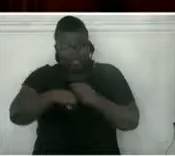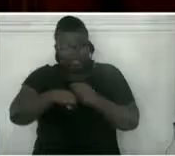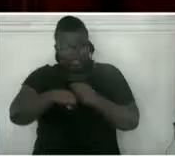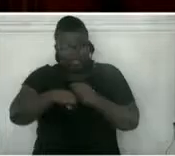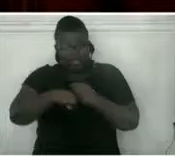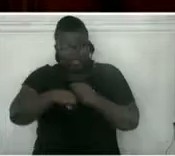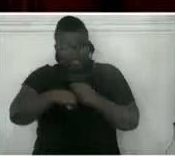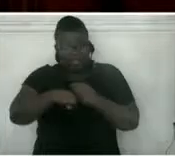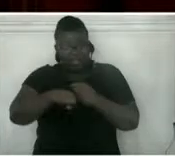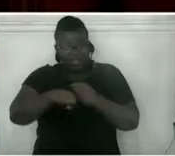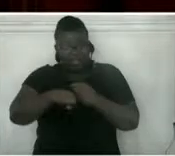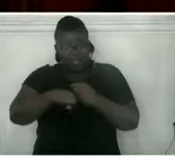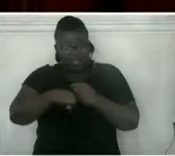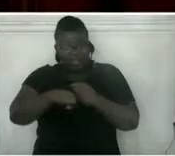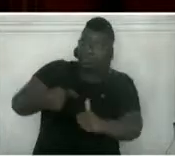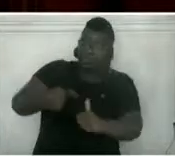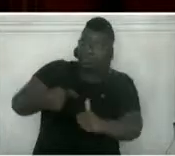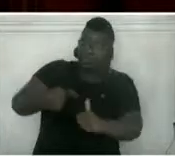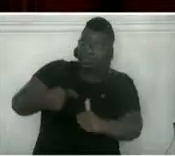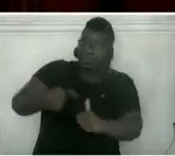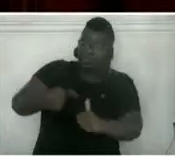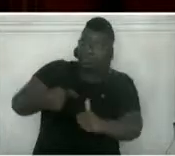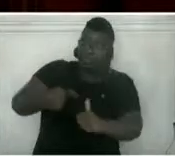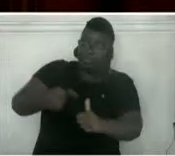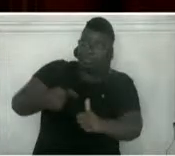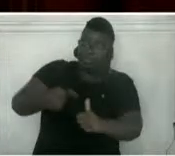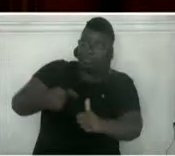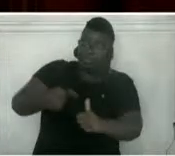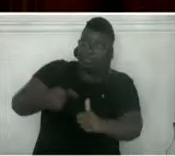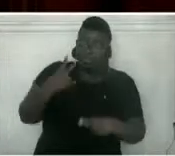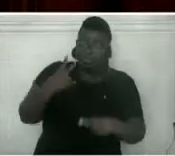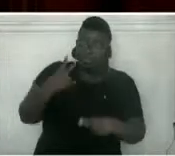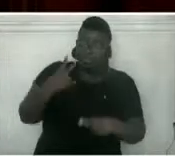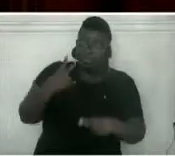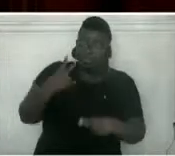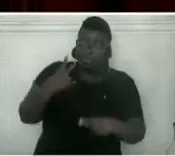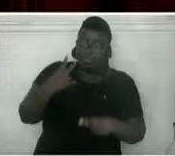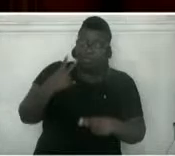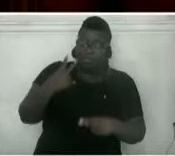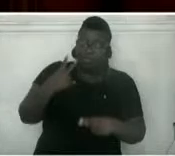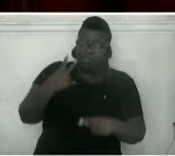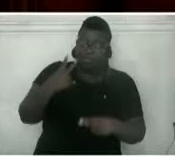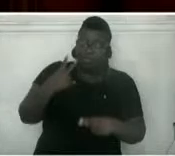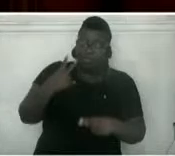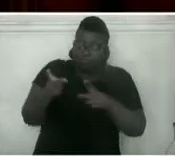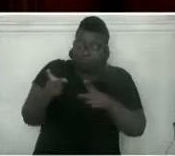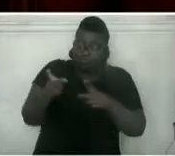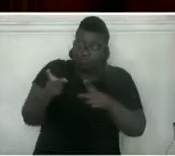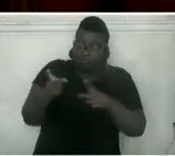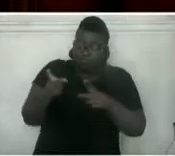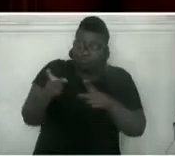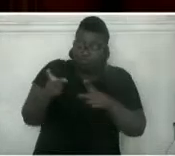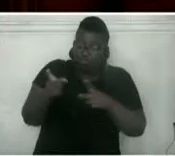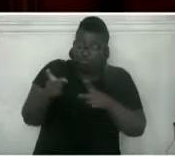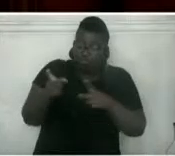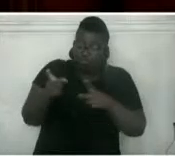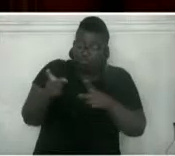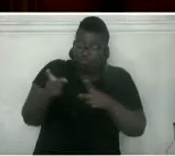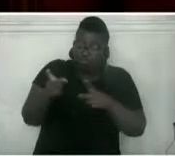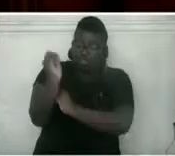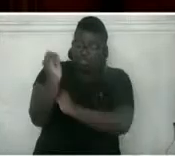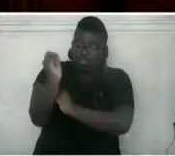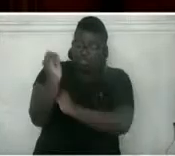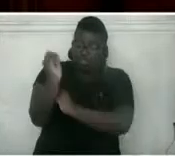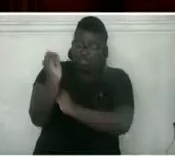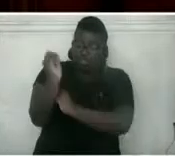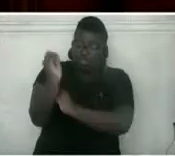Infrastructure Development Agency is at a final stage. Its governance structure is being concluded